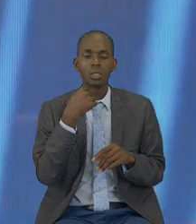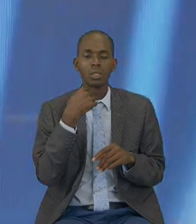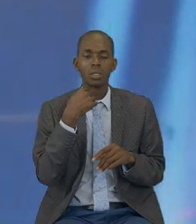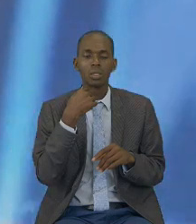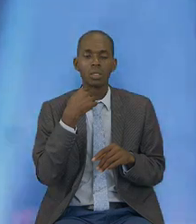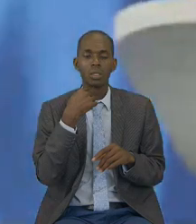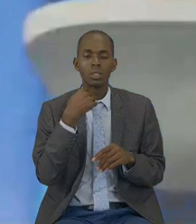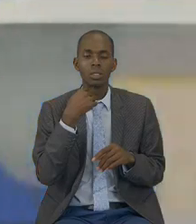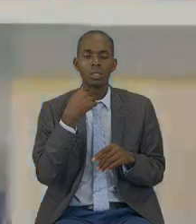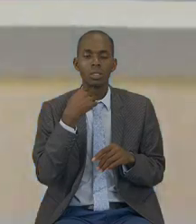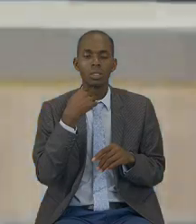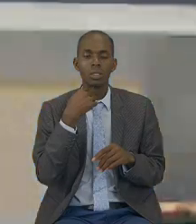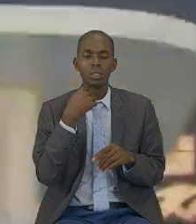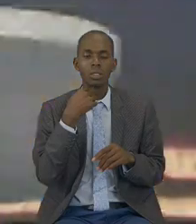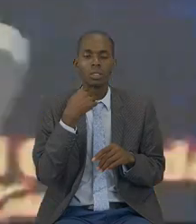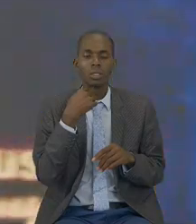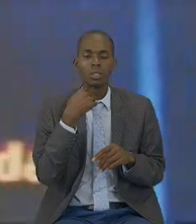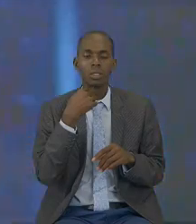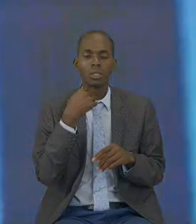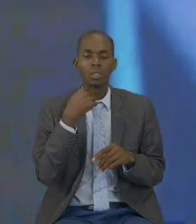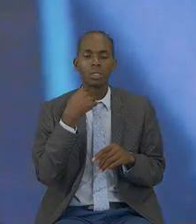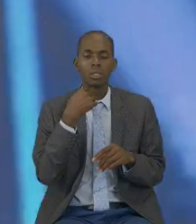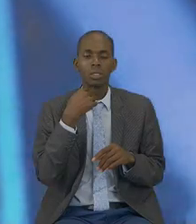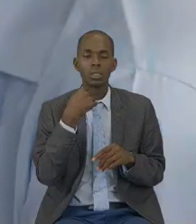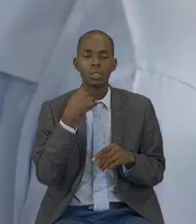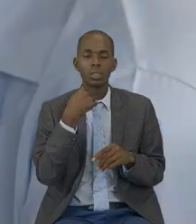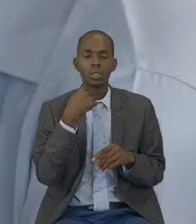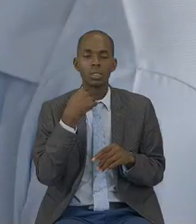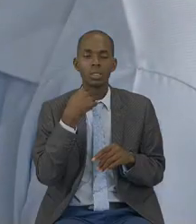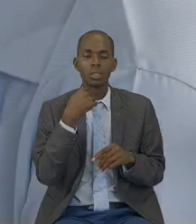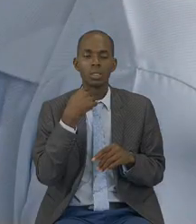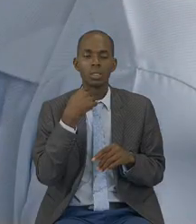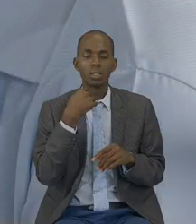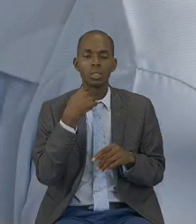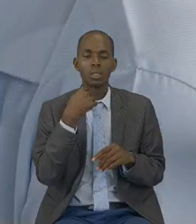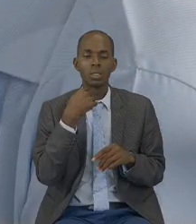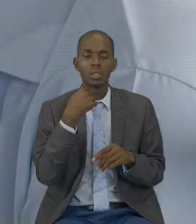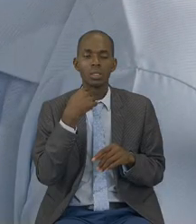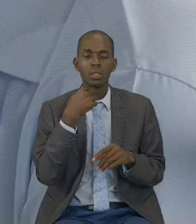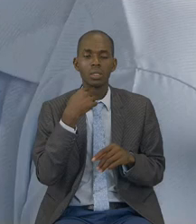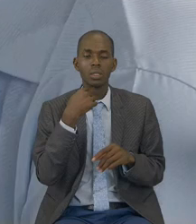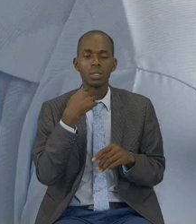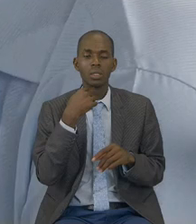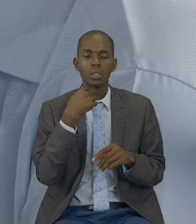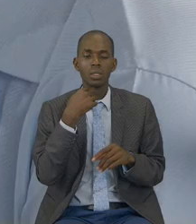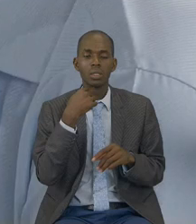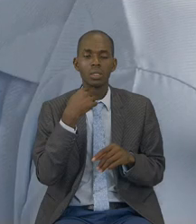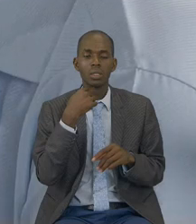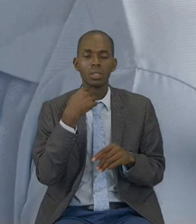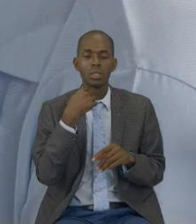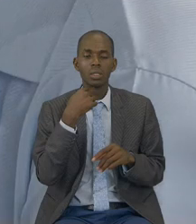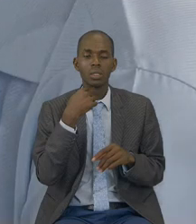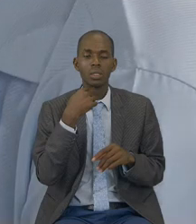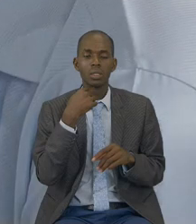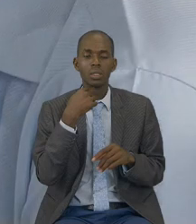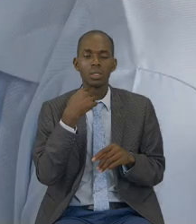But when last did God speak to you? Maybe a long time. Why? Because you are satisfied with